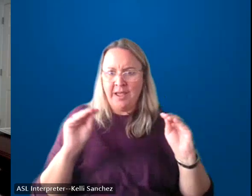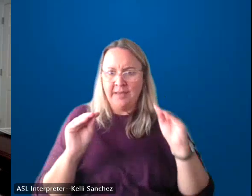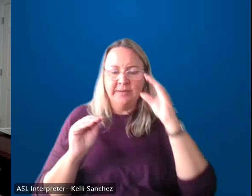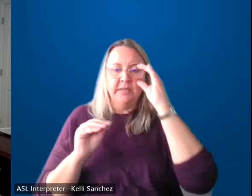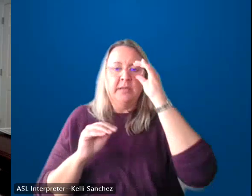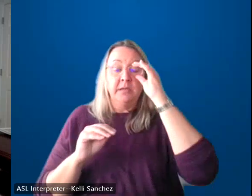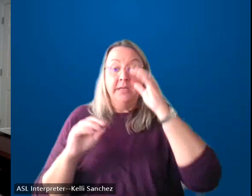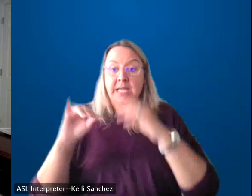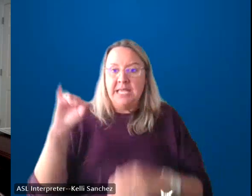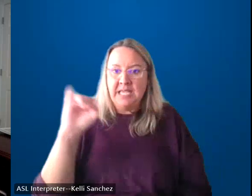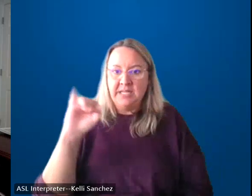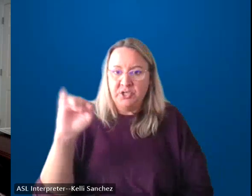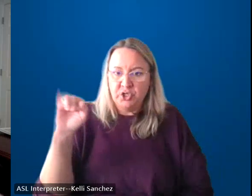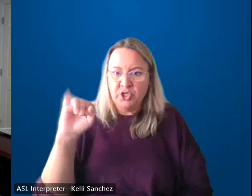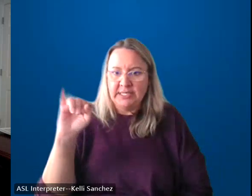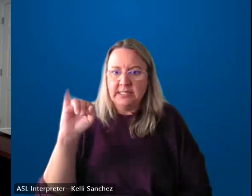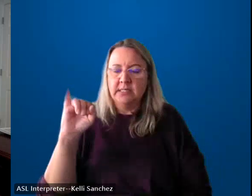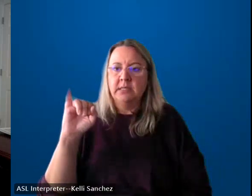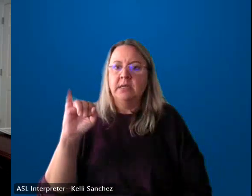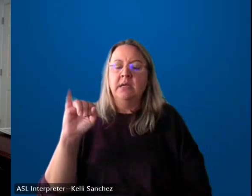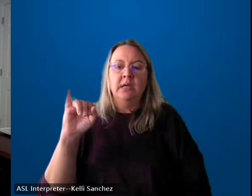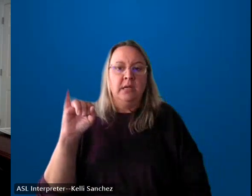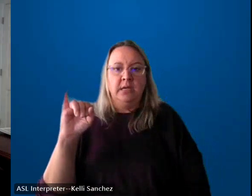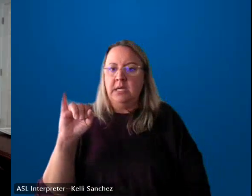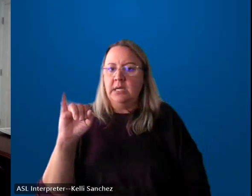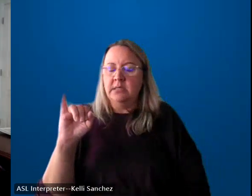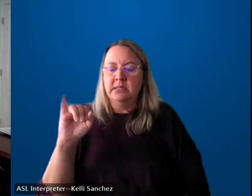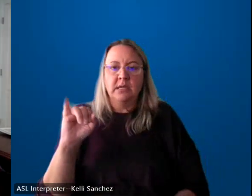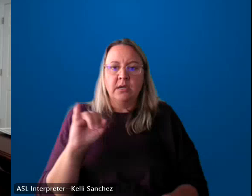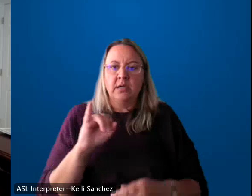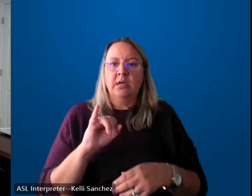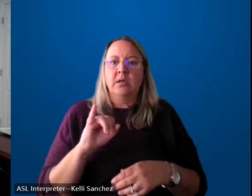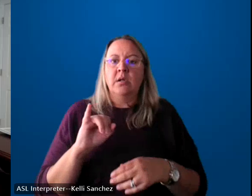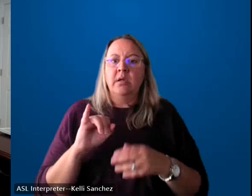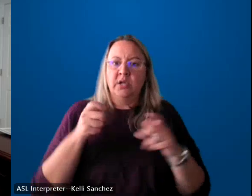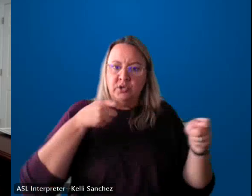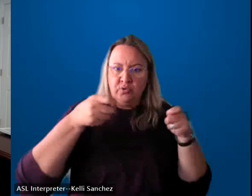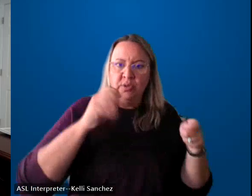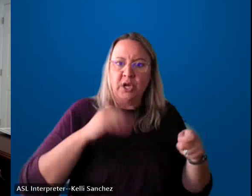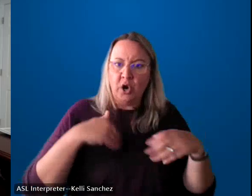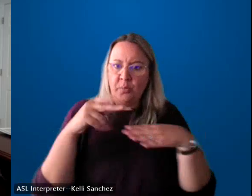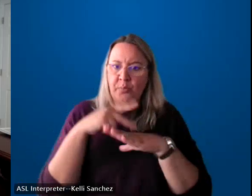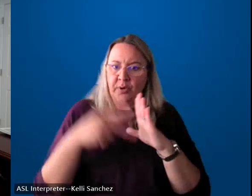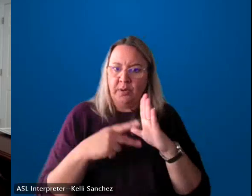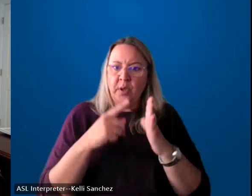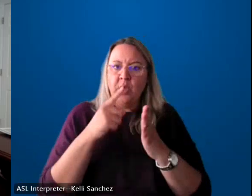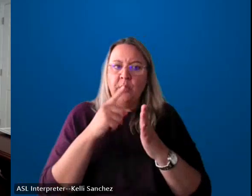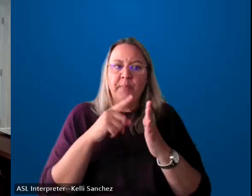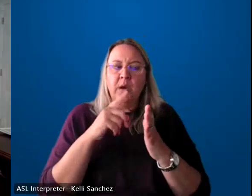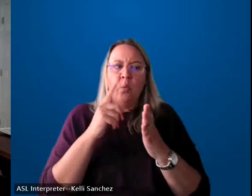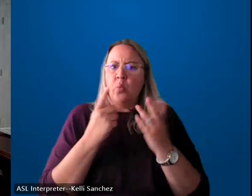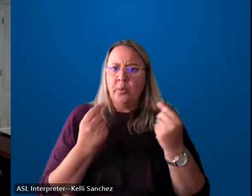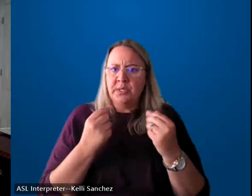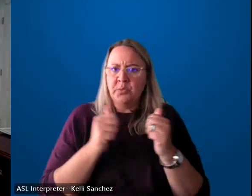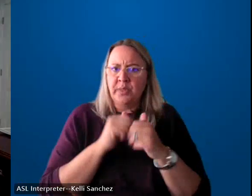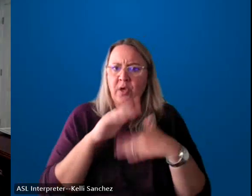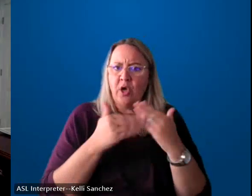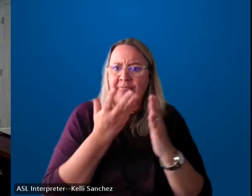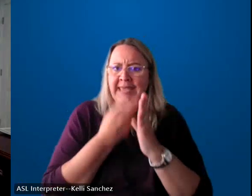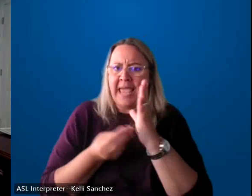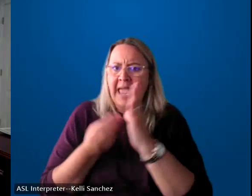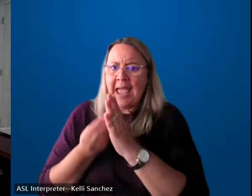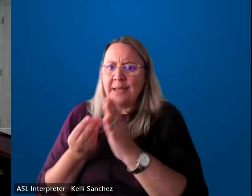insurance is driving our programs. But then what do we do with the holes and the gaps? How do we